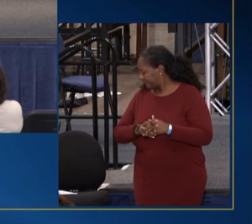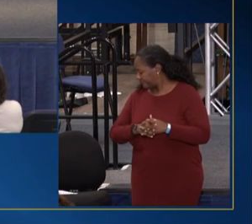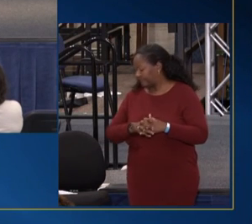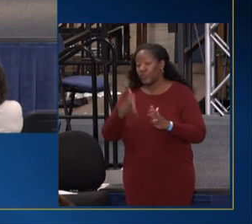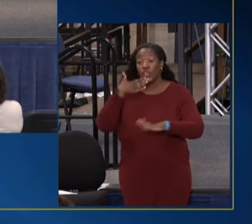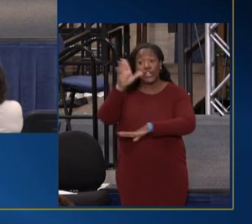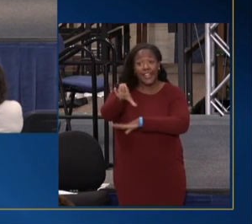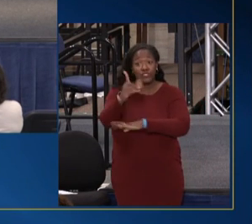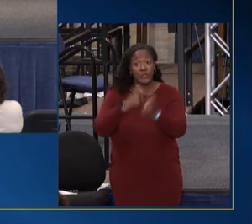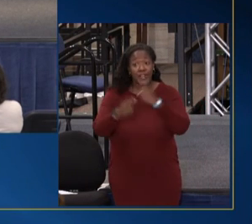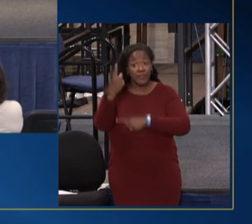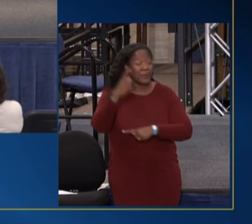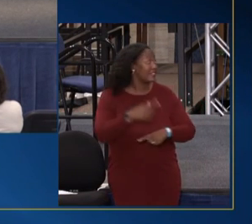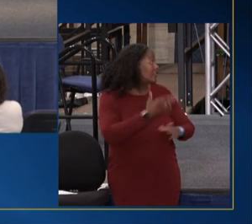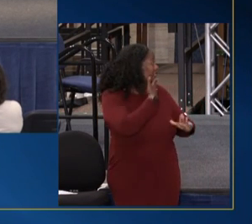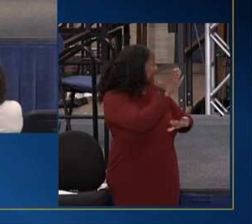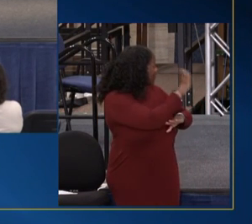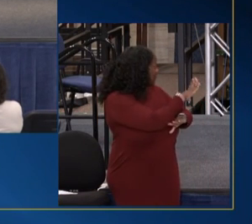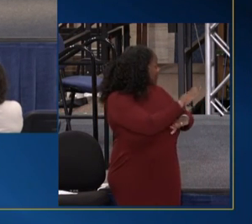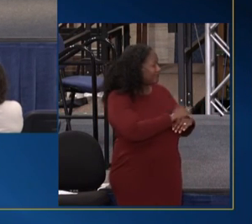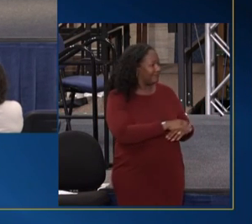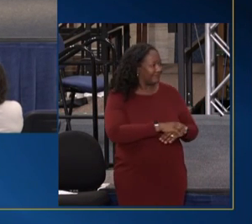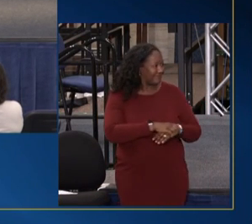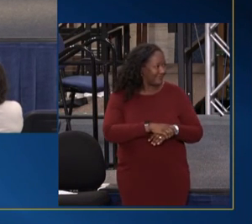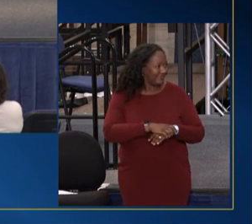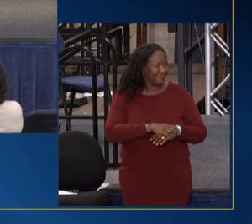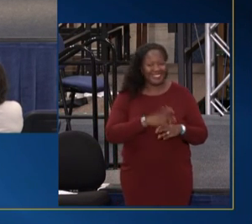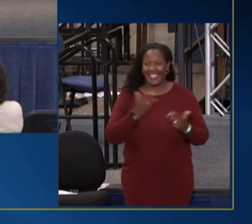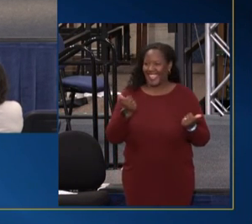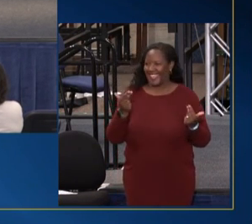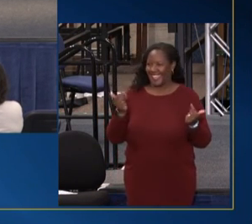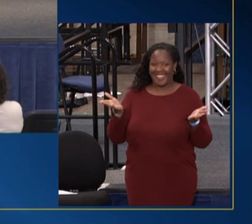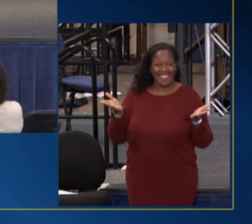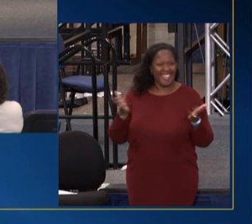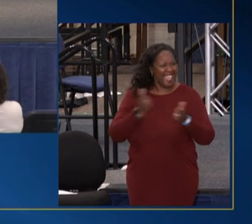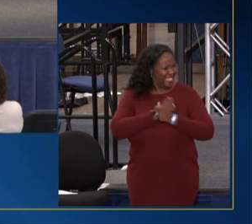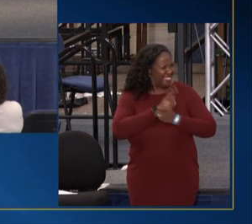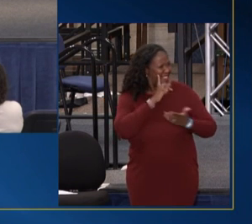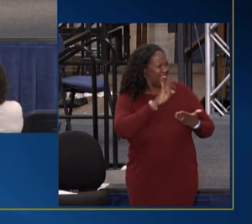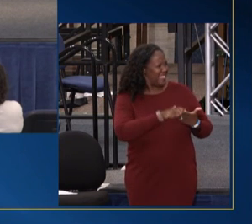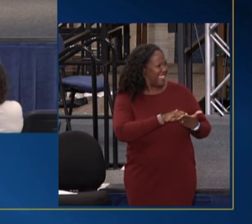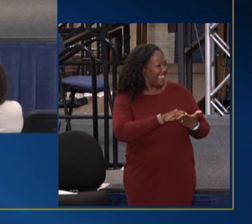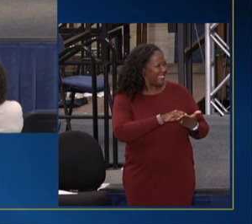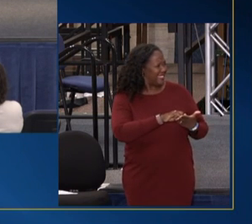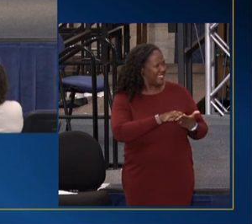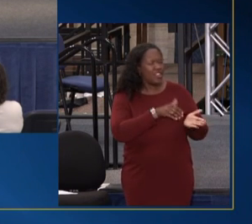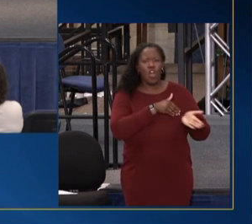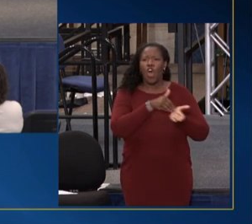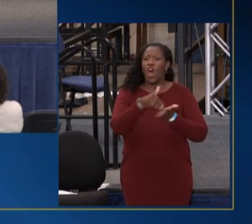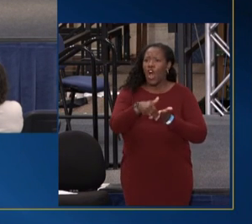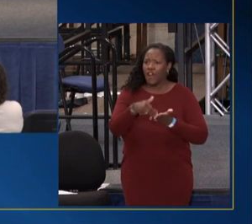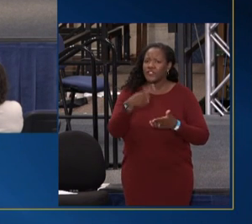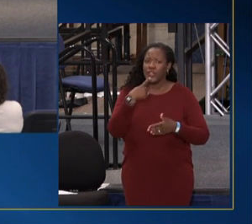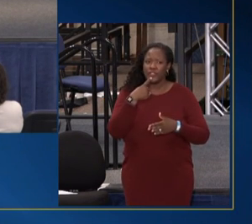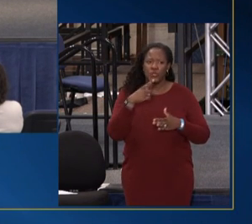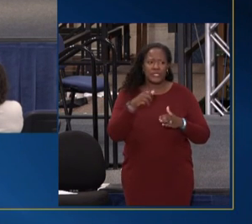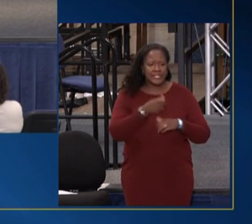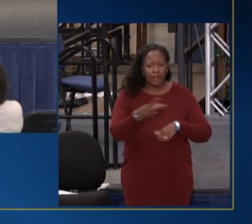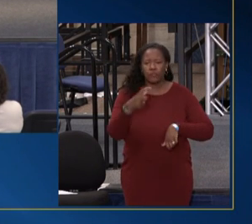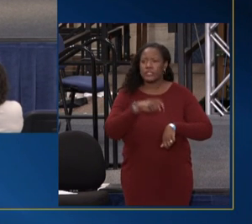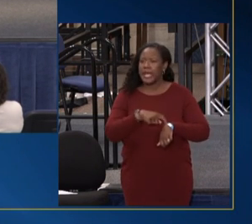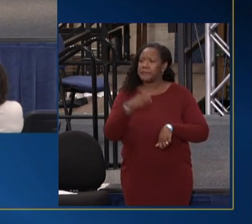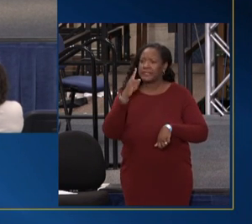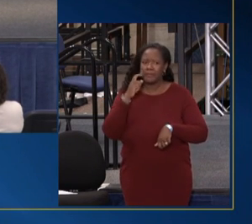Good afternoon, everybody. Oh. I love that. Often you have to do that more than once because you don't get